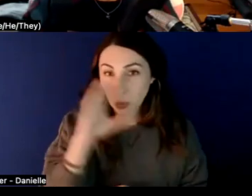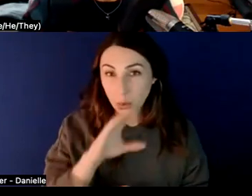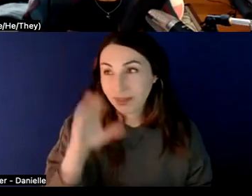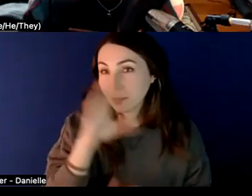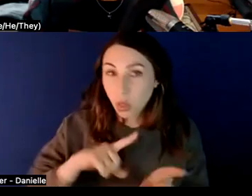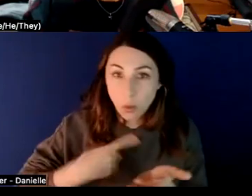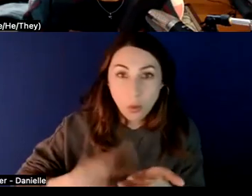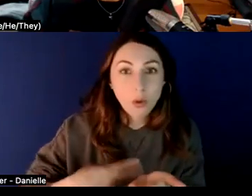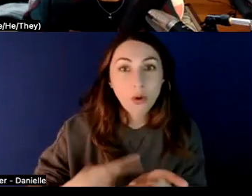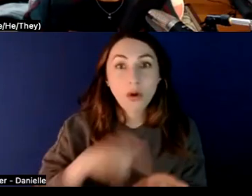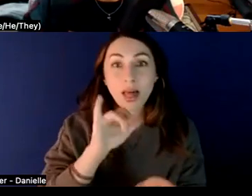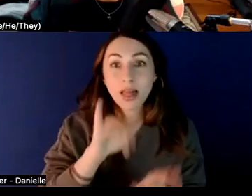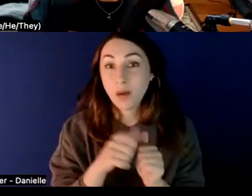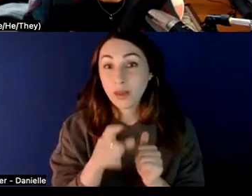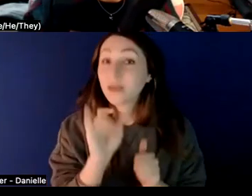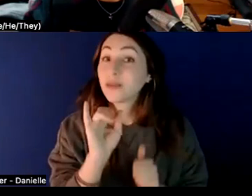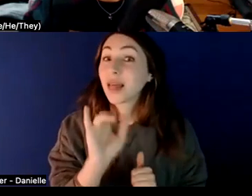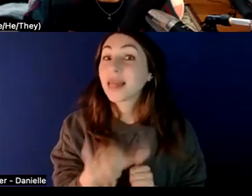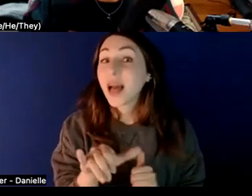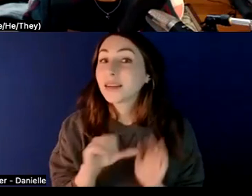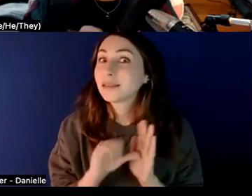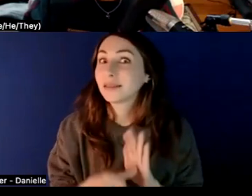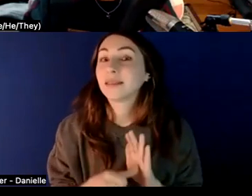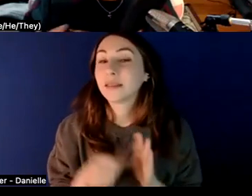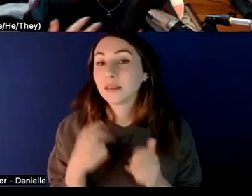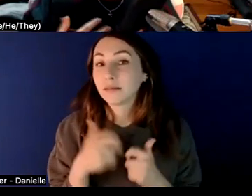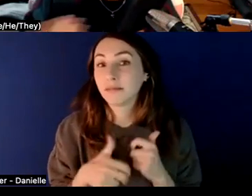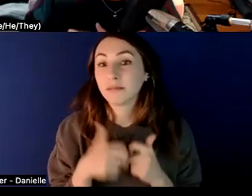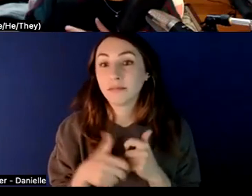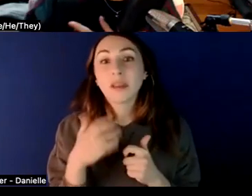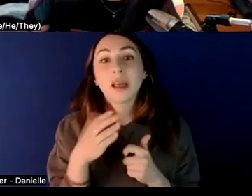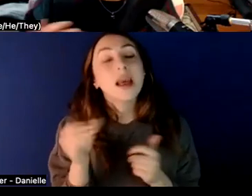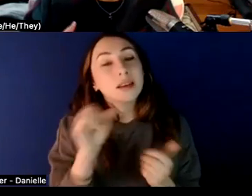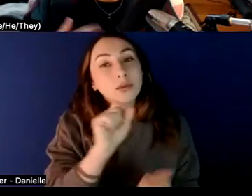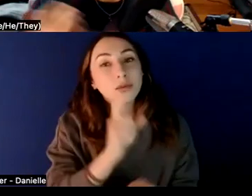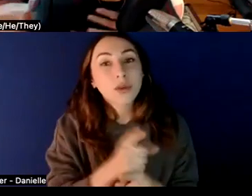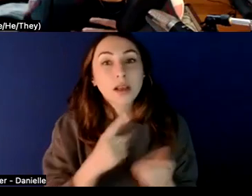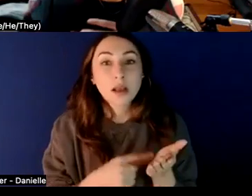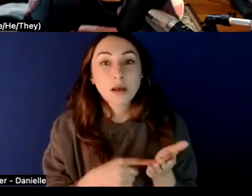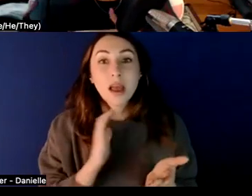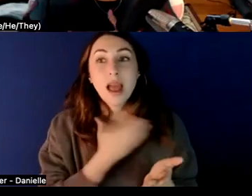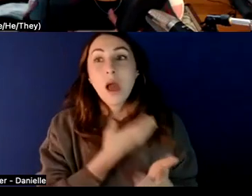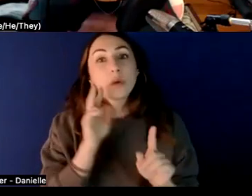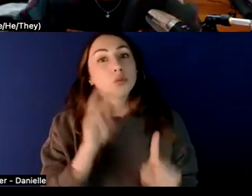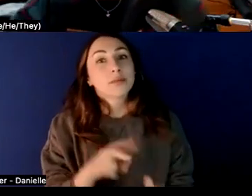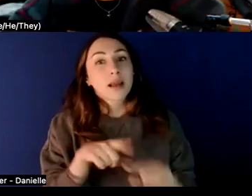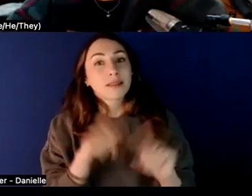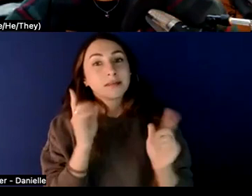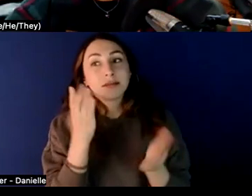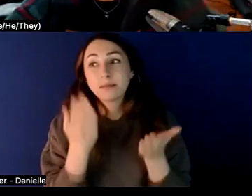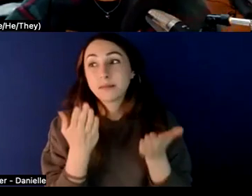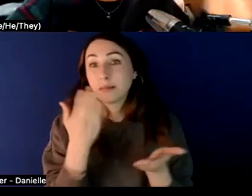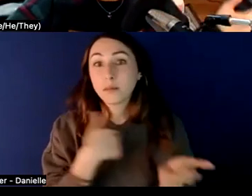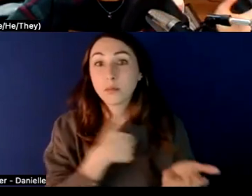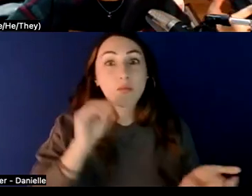I think running things by other people can be helpful because sometimes our perspective can be off. Maybe we're having an off day.